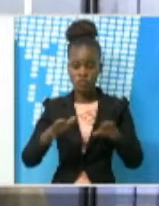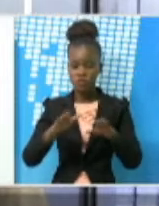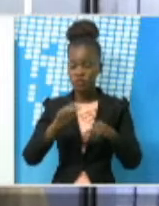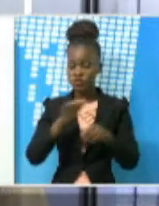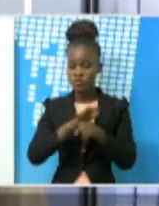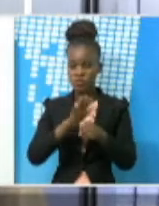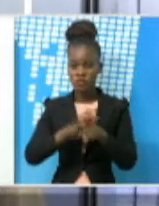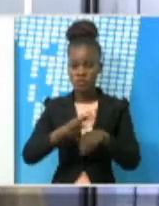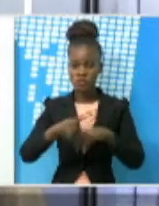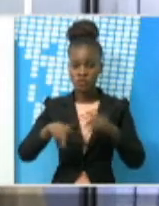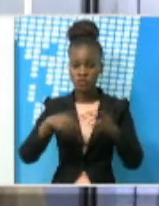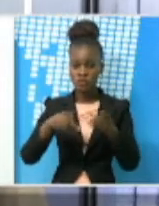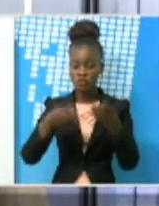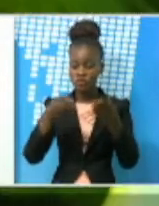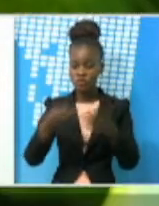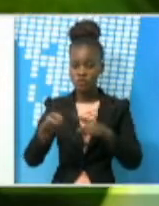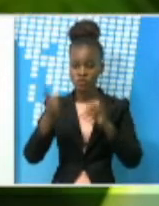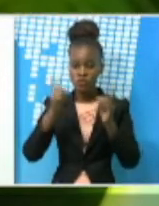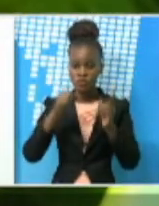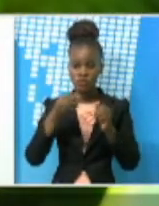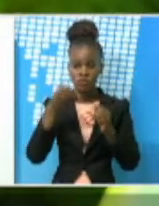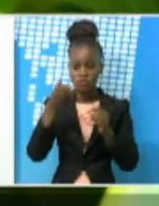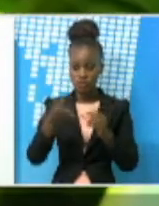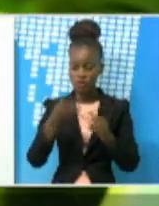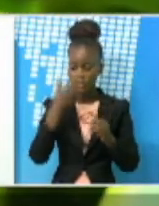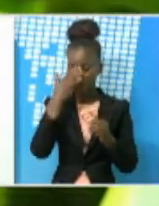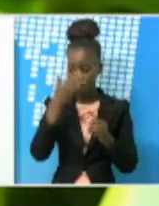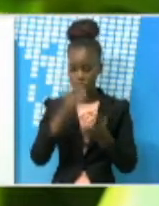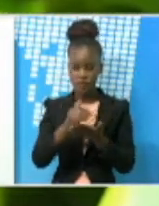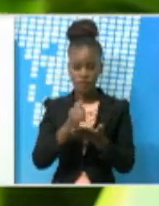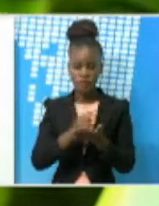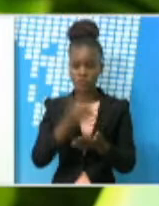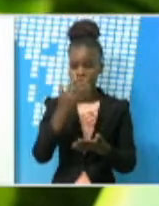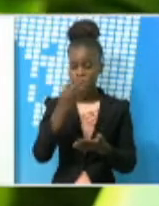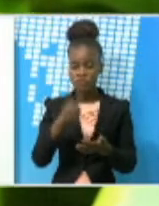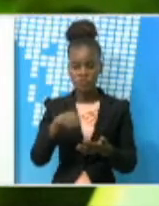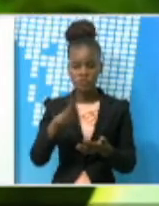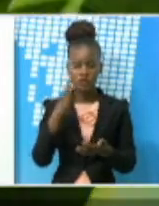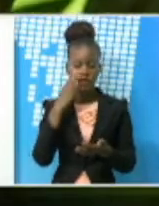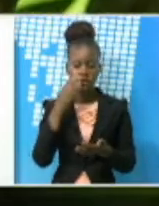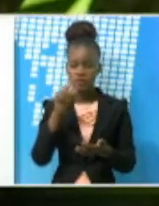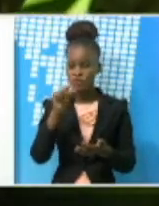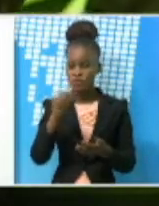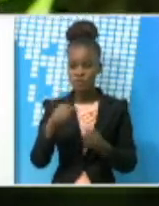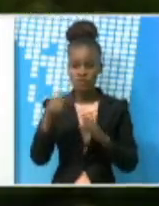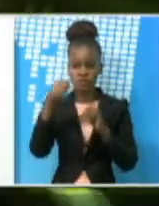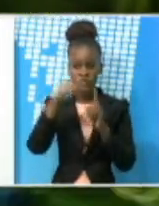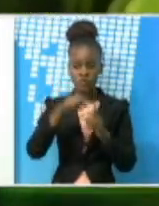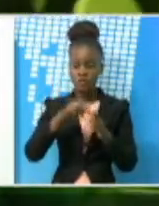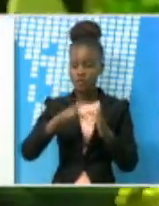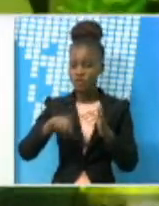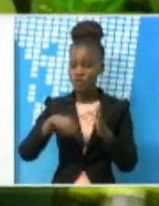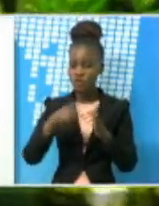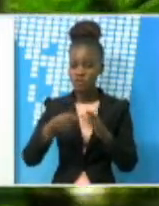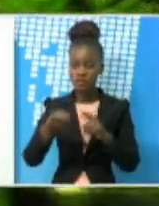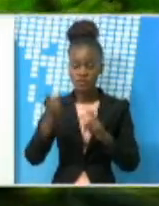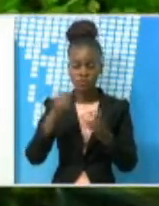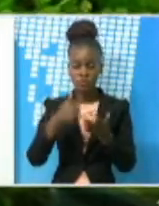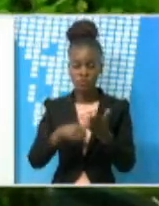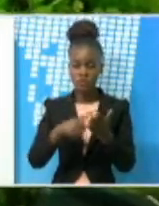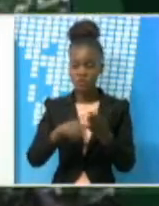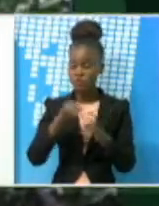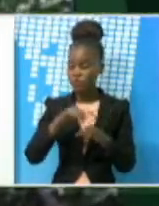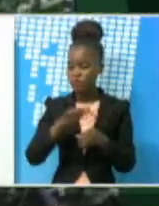people can qualify. And Mukisha notes that 50 billion is little money to address climate change problems. He